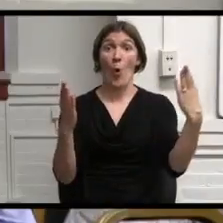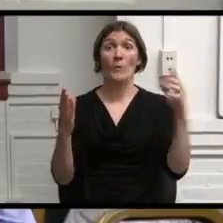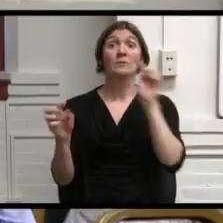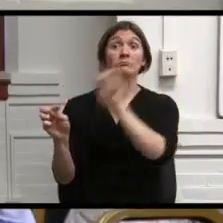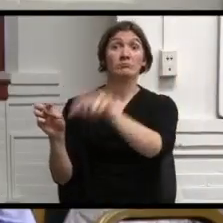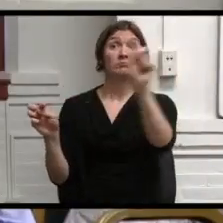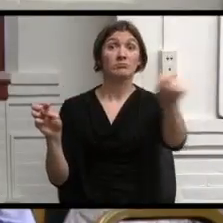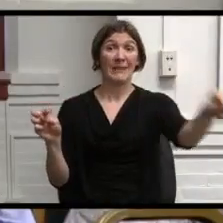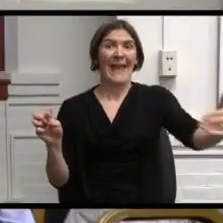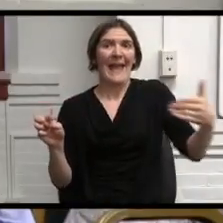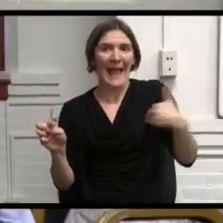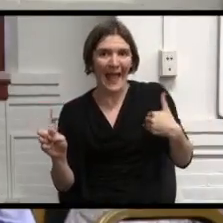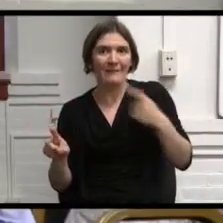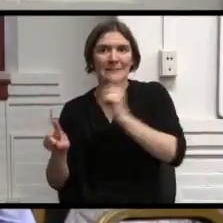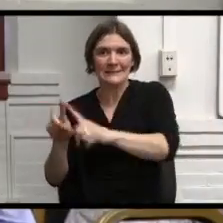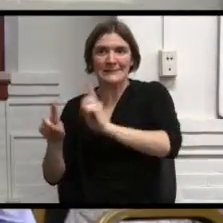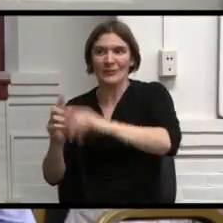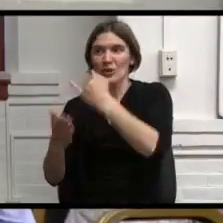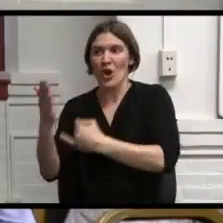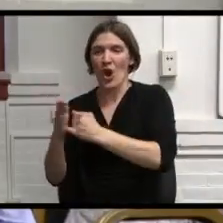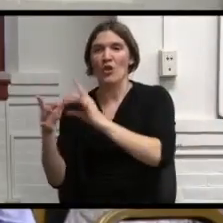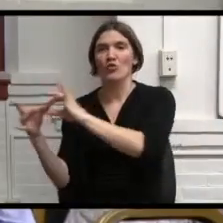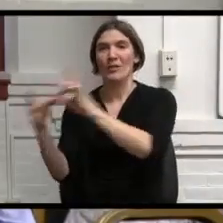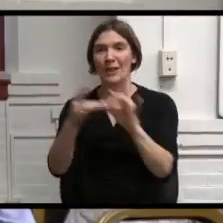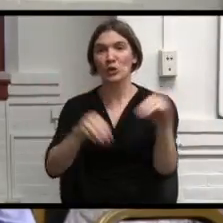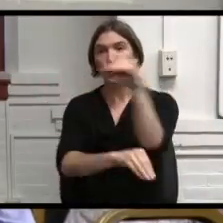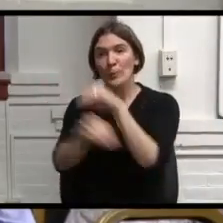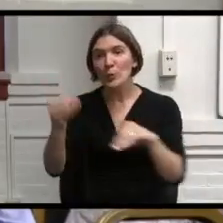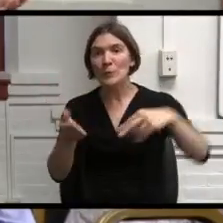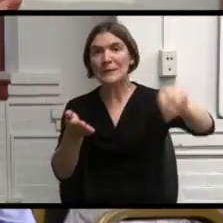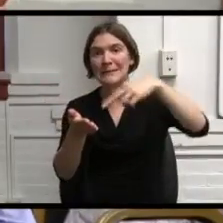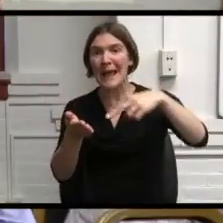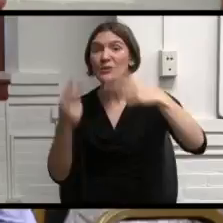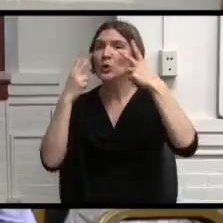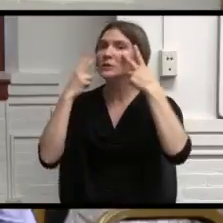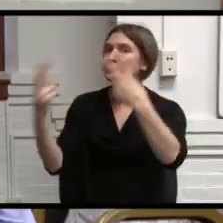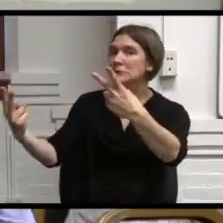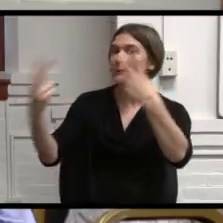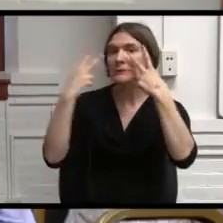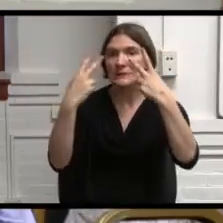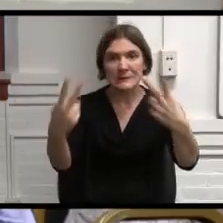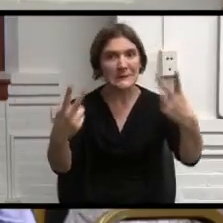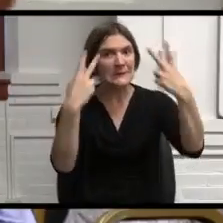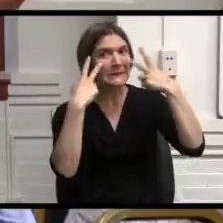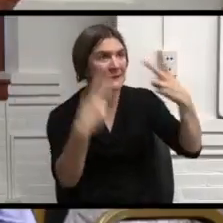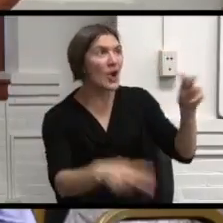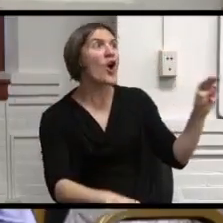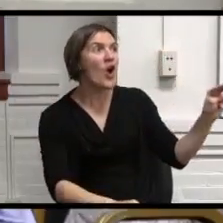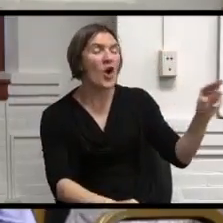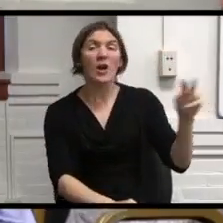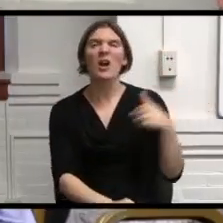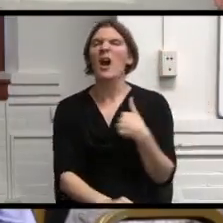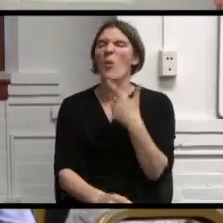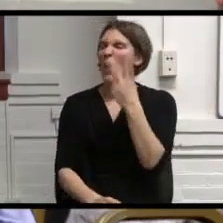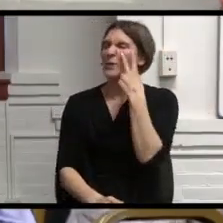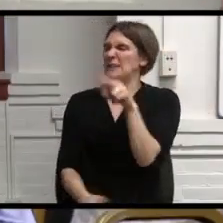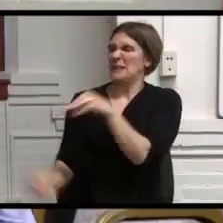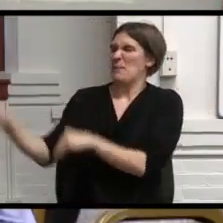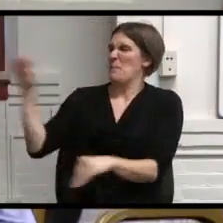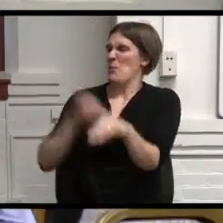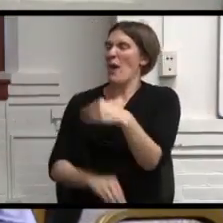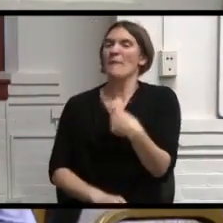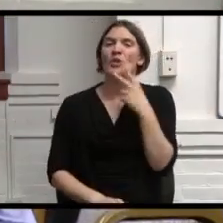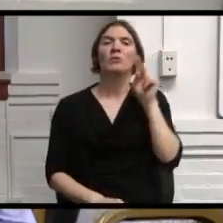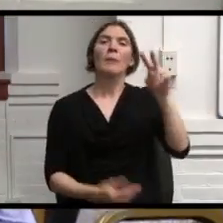who house 25 artists that have movement-inspired art. So if what you enjoy is visual art and you really don't want to see actual